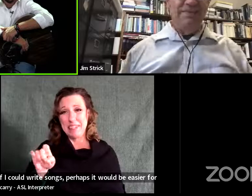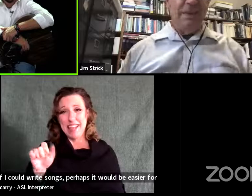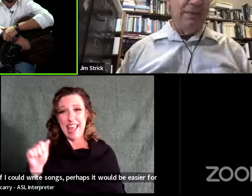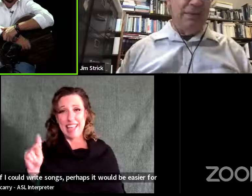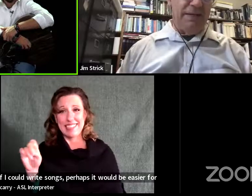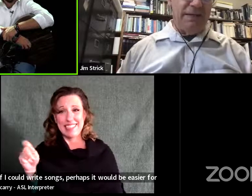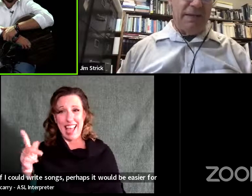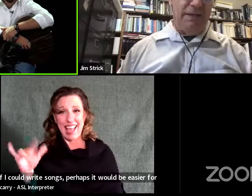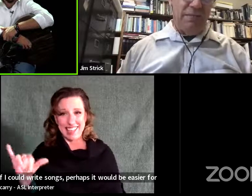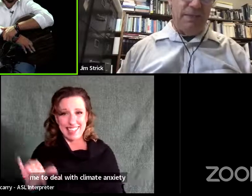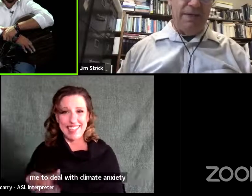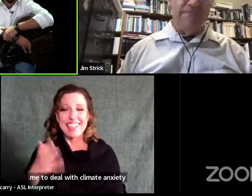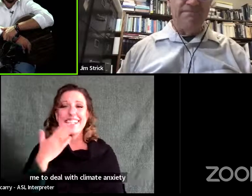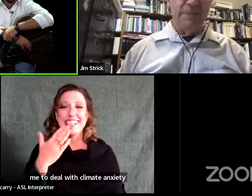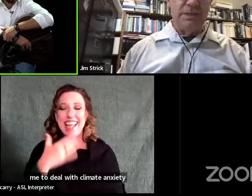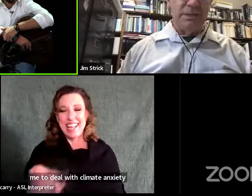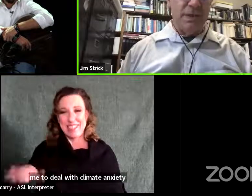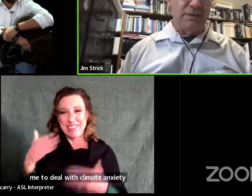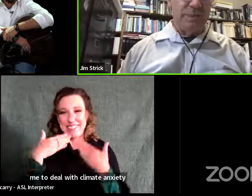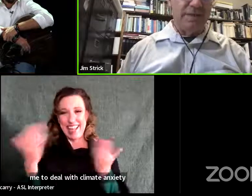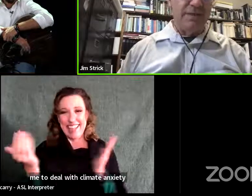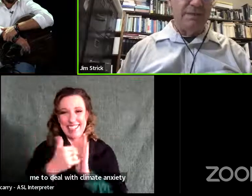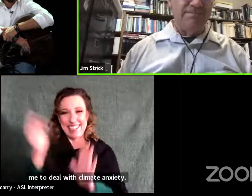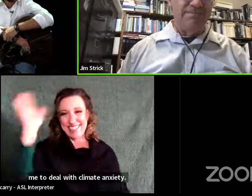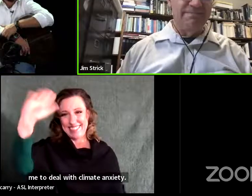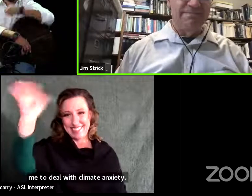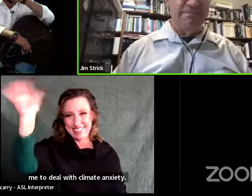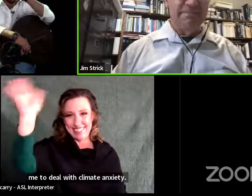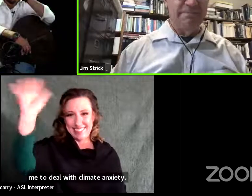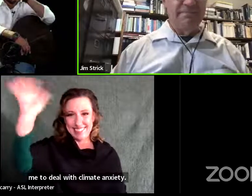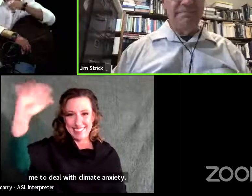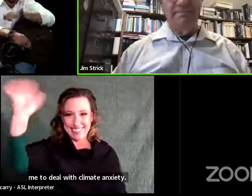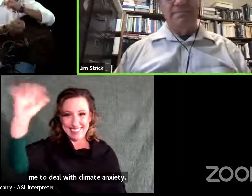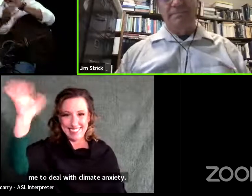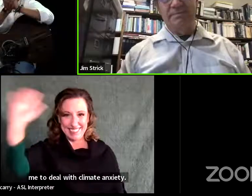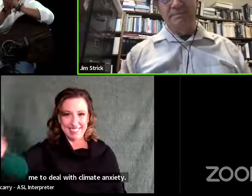Thanks again, everybody. See you next week. Thank you.